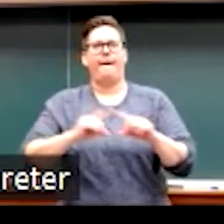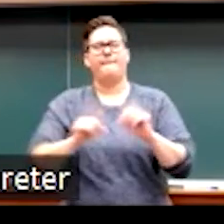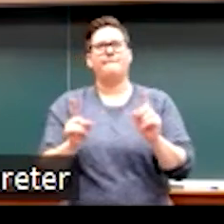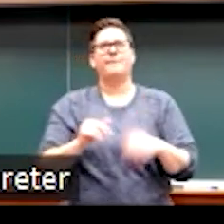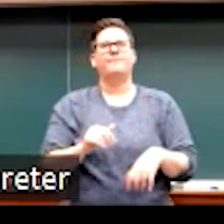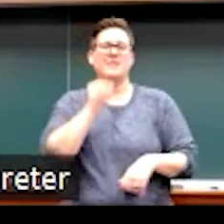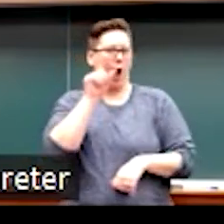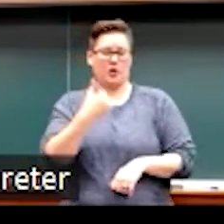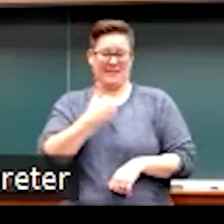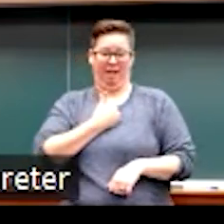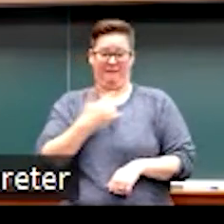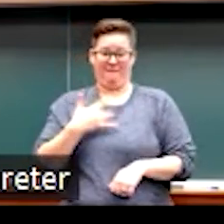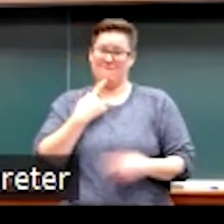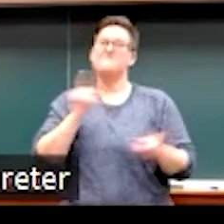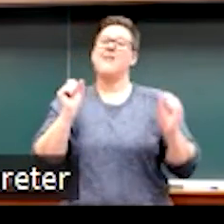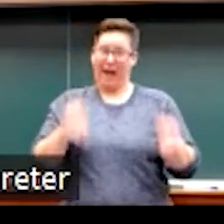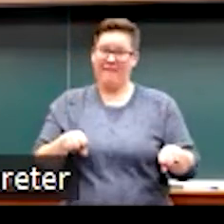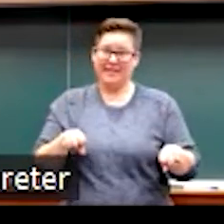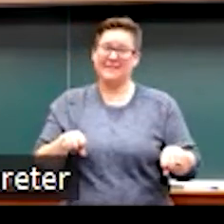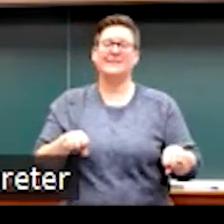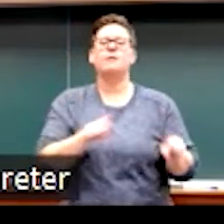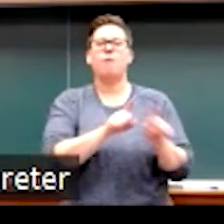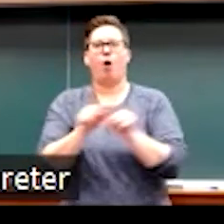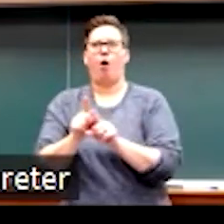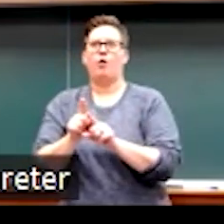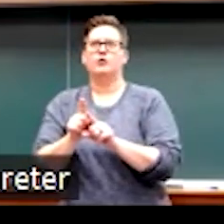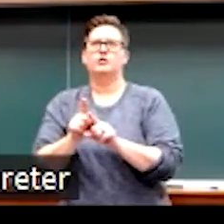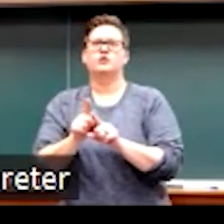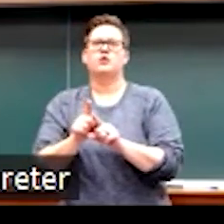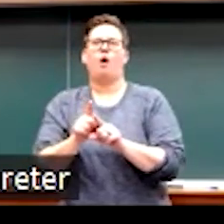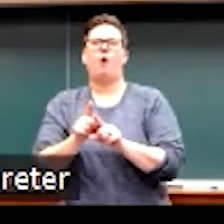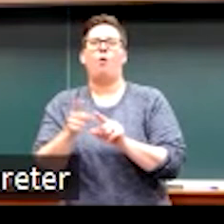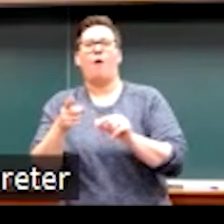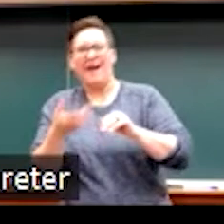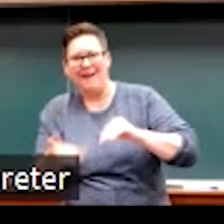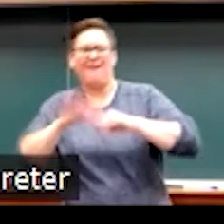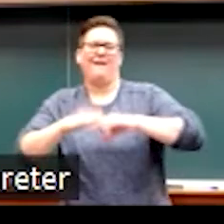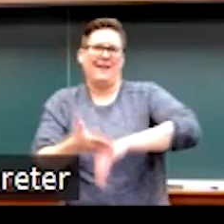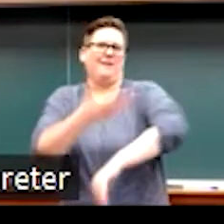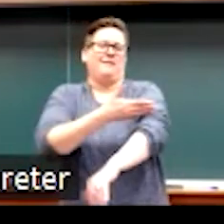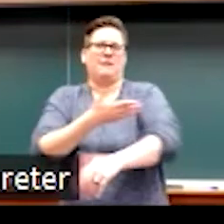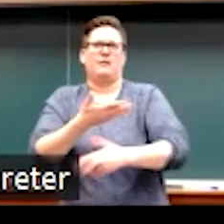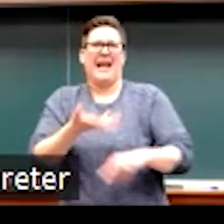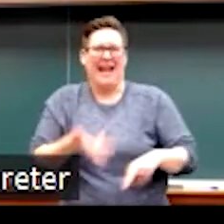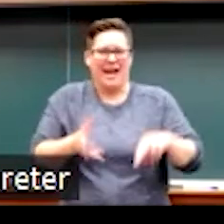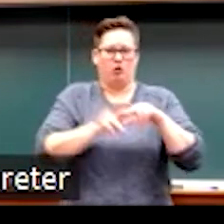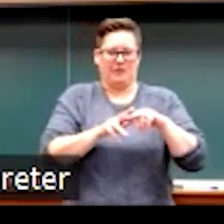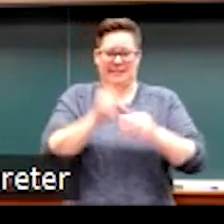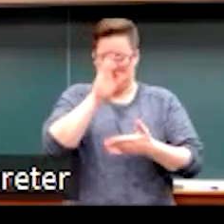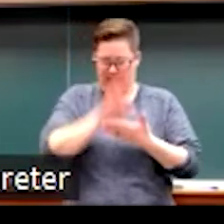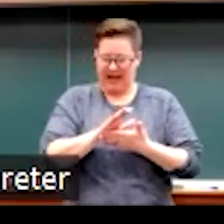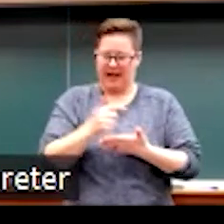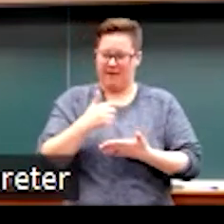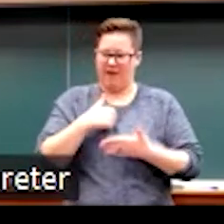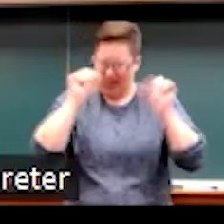not just self-efficacy, but also magnifying that, right? Augmenting it, increasing the belief that one can